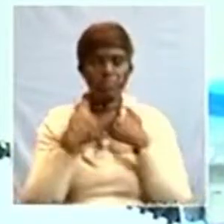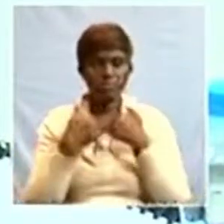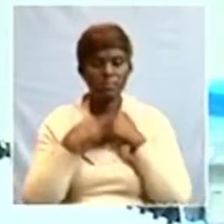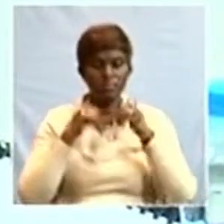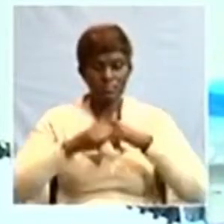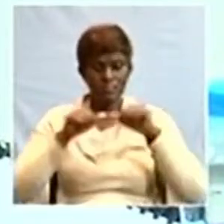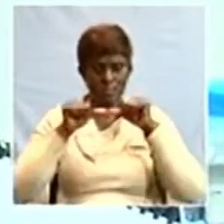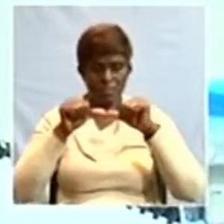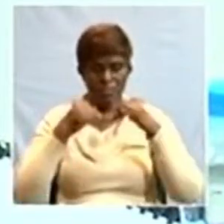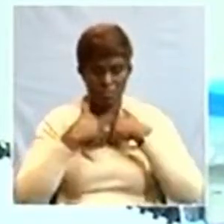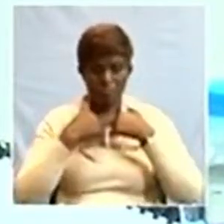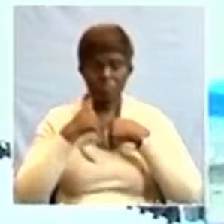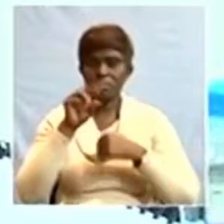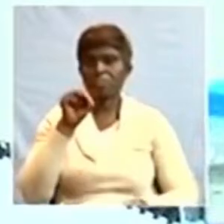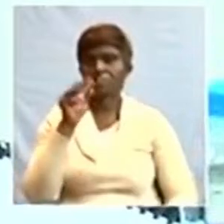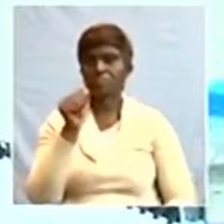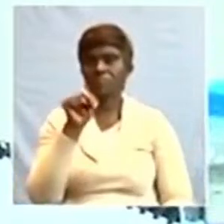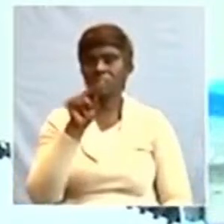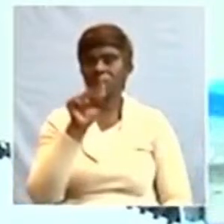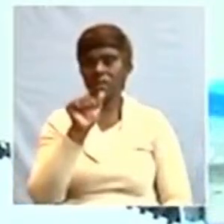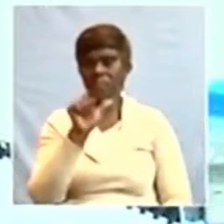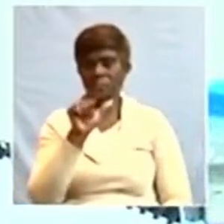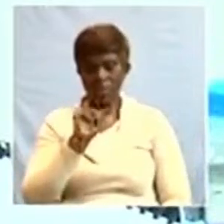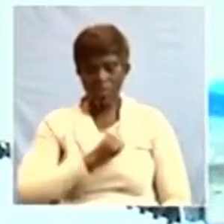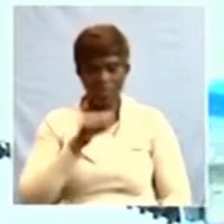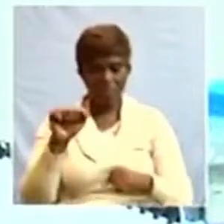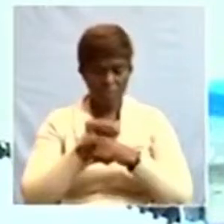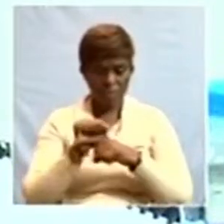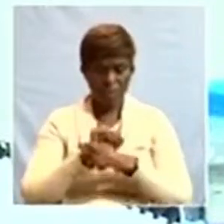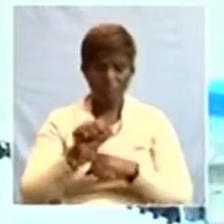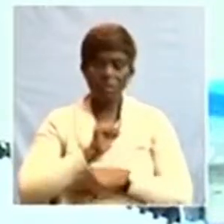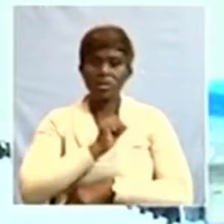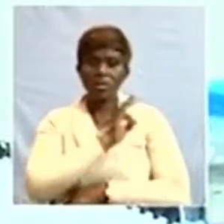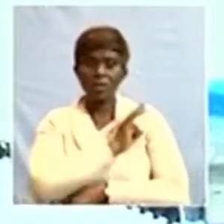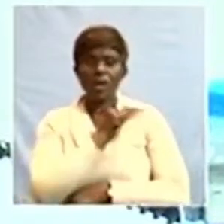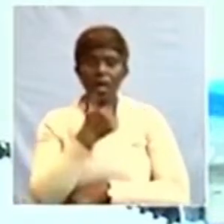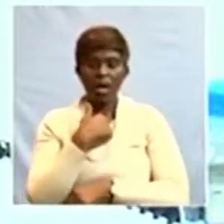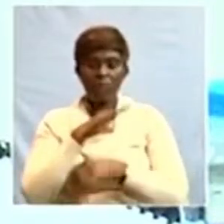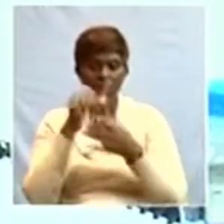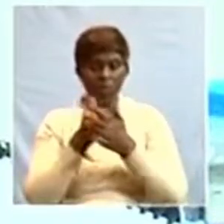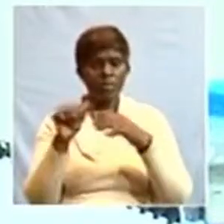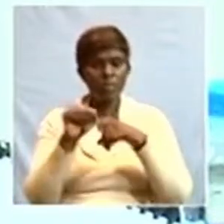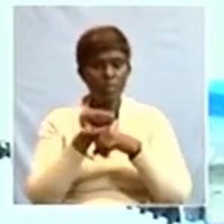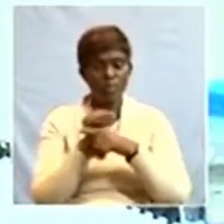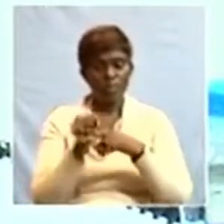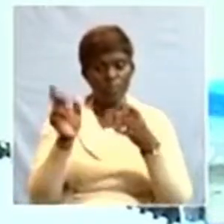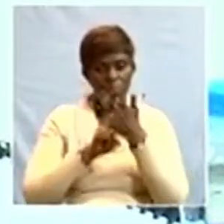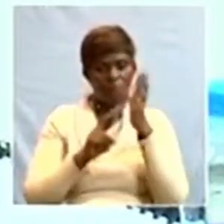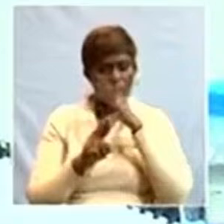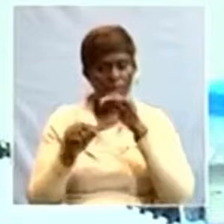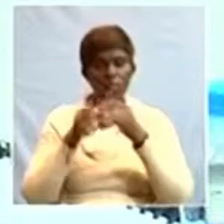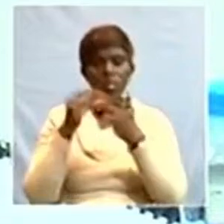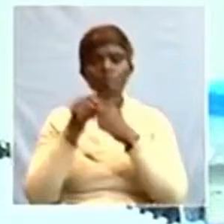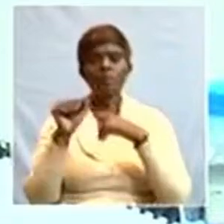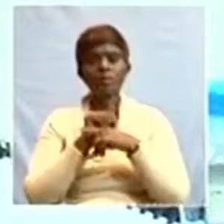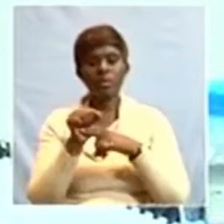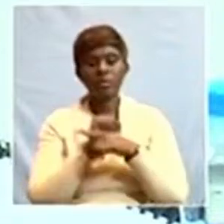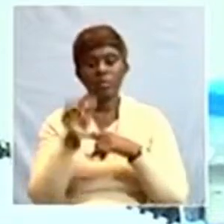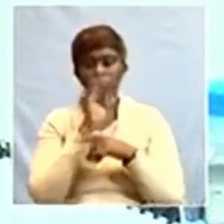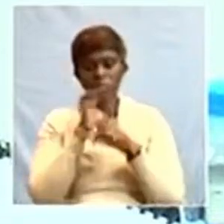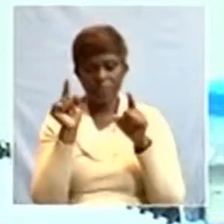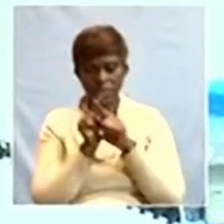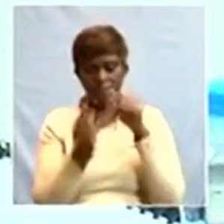we still have the manual and we are training the staff. They've all been oriented, they've all been trained.